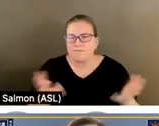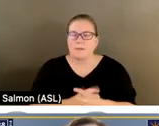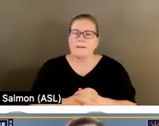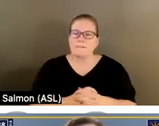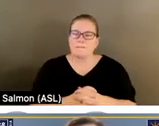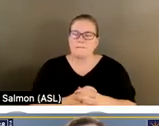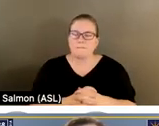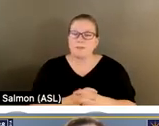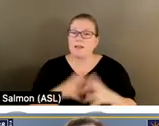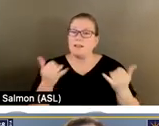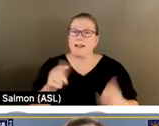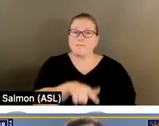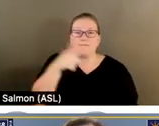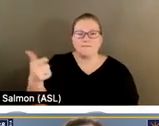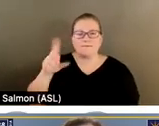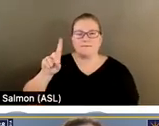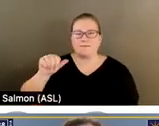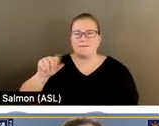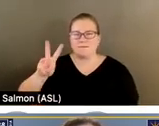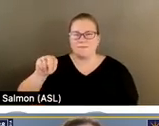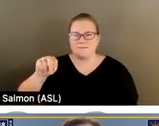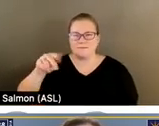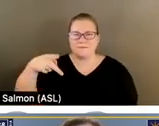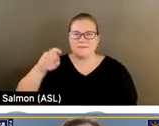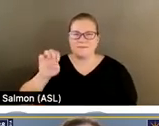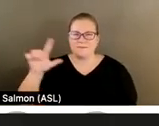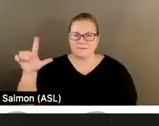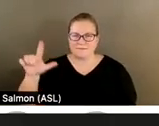turn it over to my colleague, Dawn Peale.